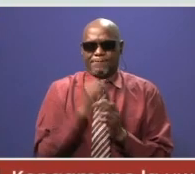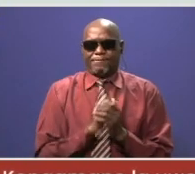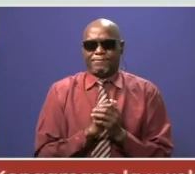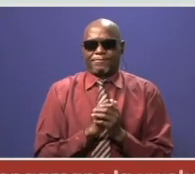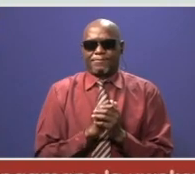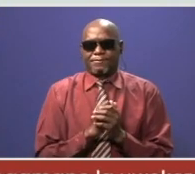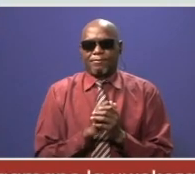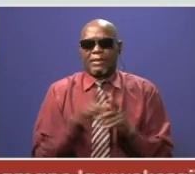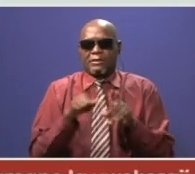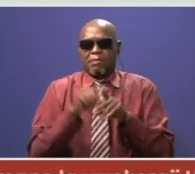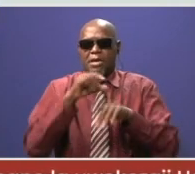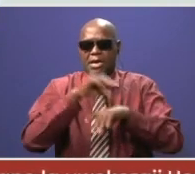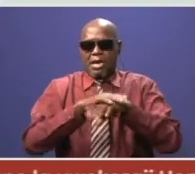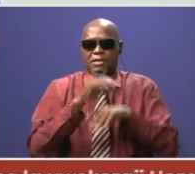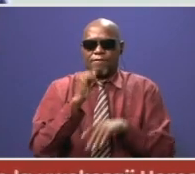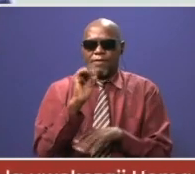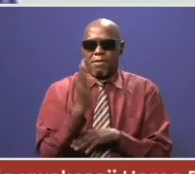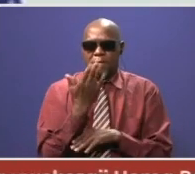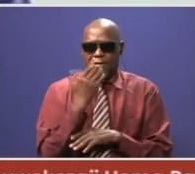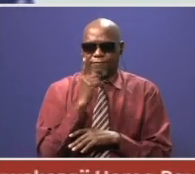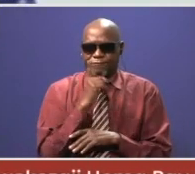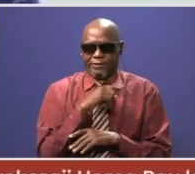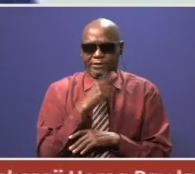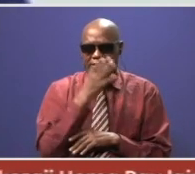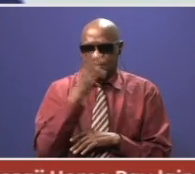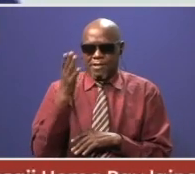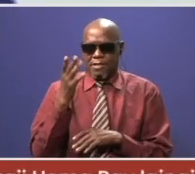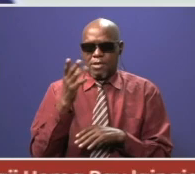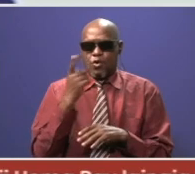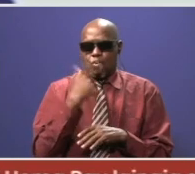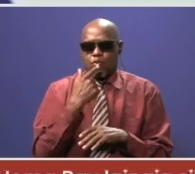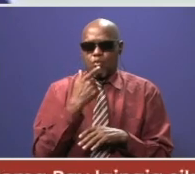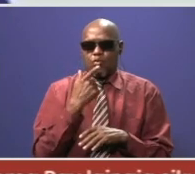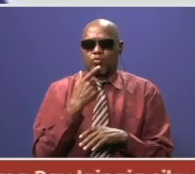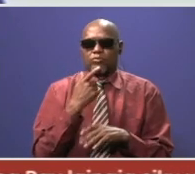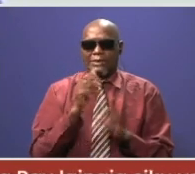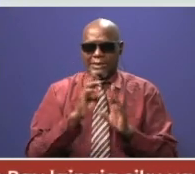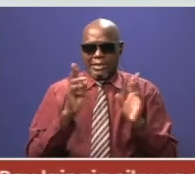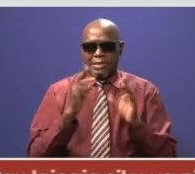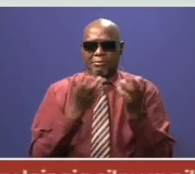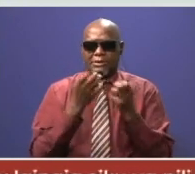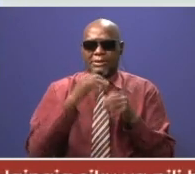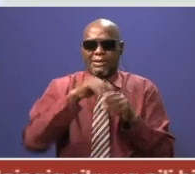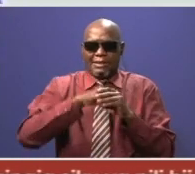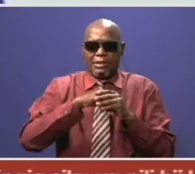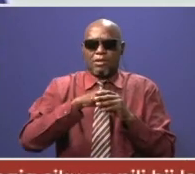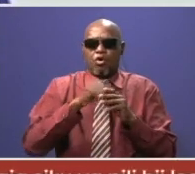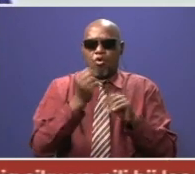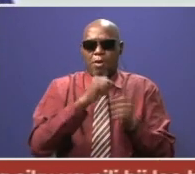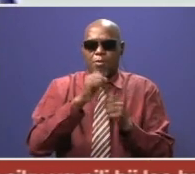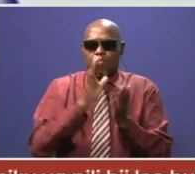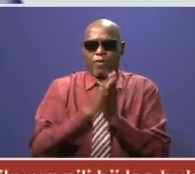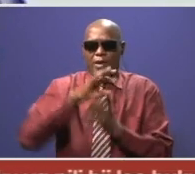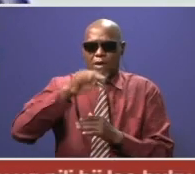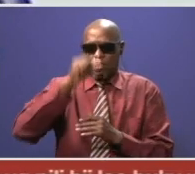also received feedback that for those who are already doing business in Homa Bay, especially doing business with the county government, or